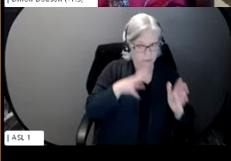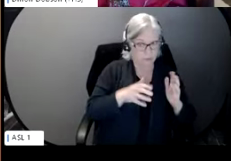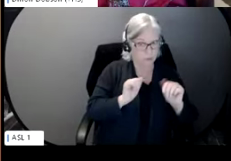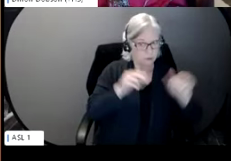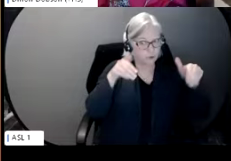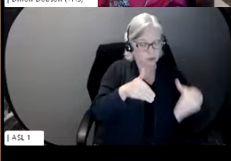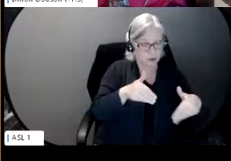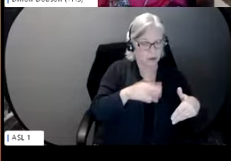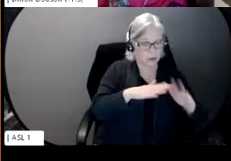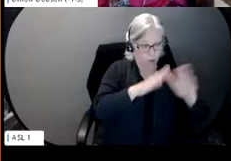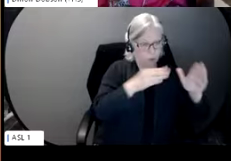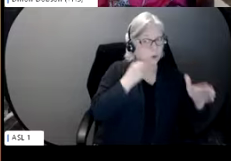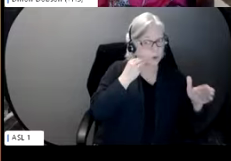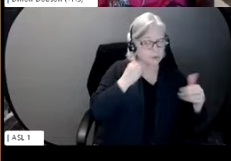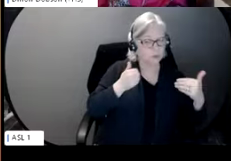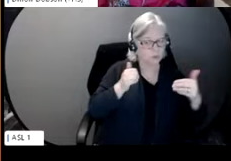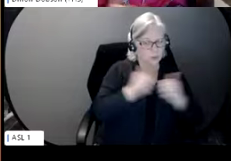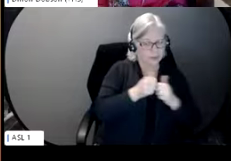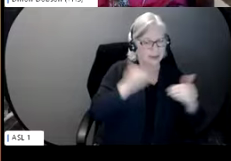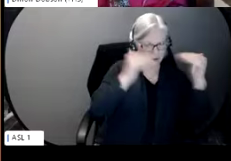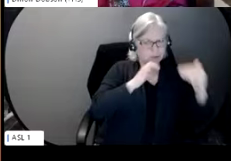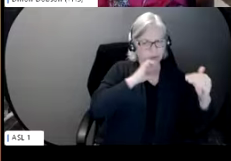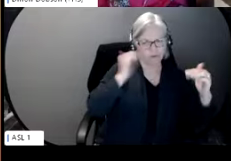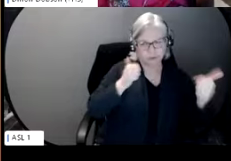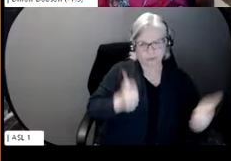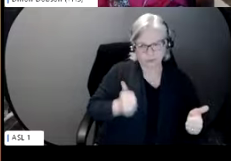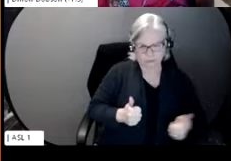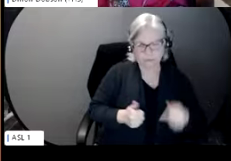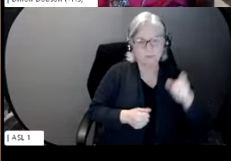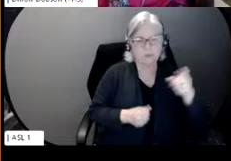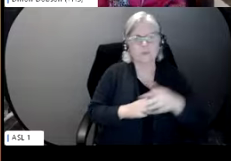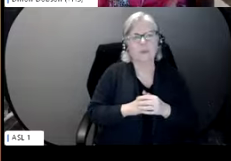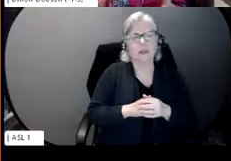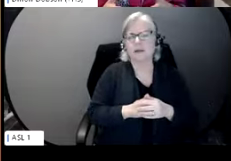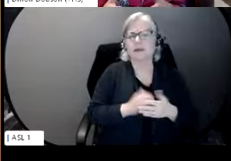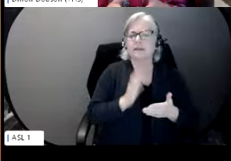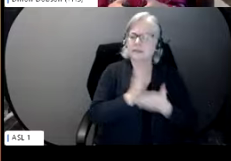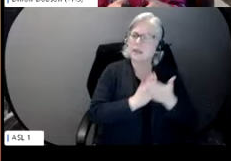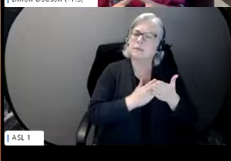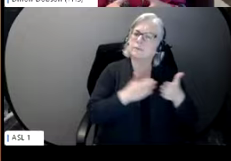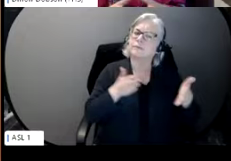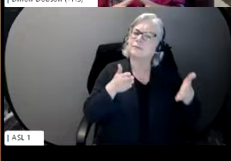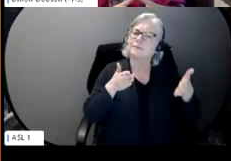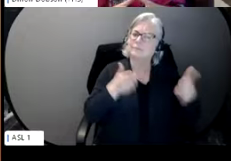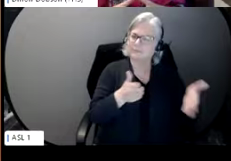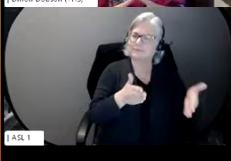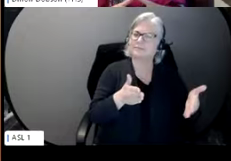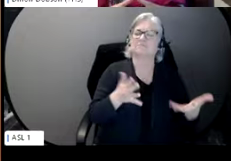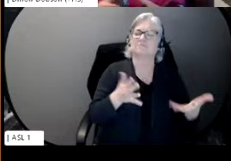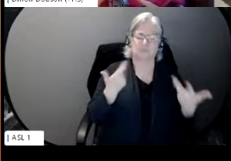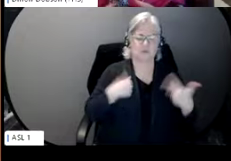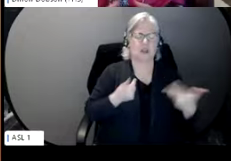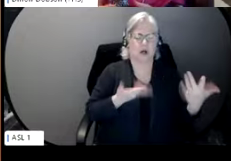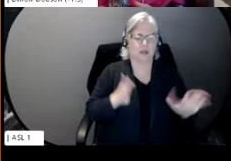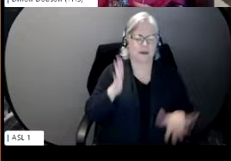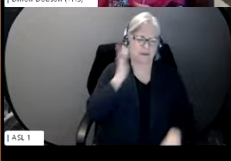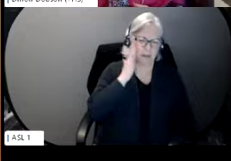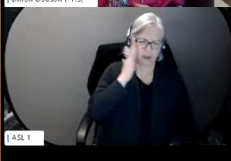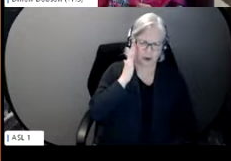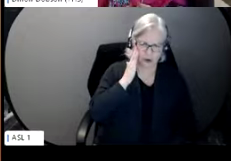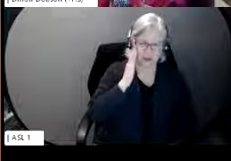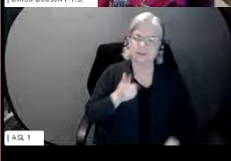of the same tactics are going to be very familiar, right? Because what this wheel demonstrates is really just that animal